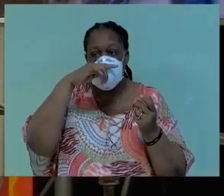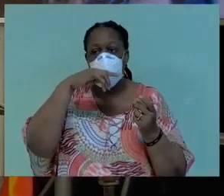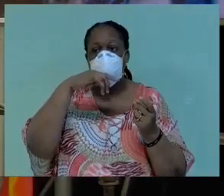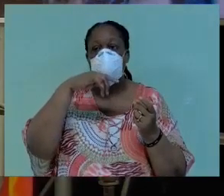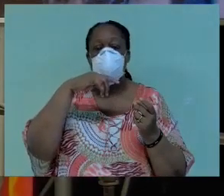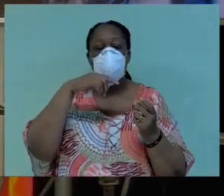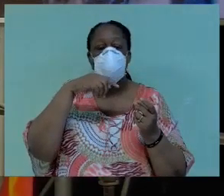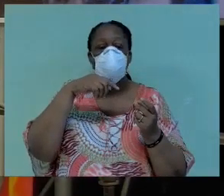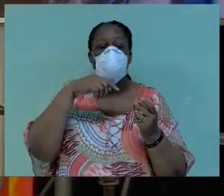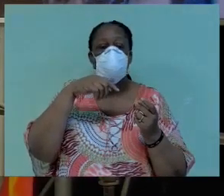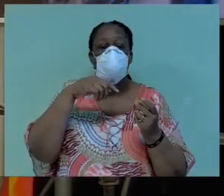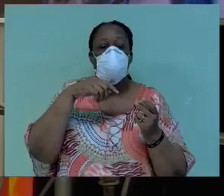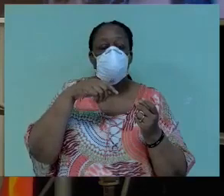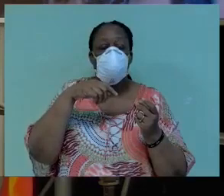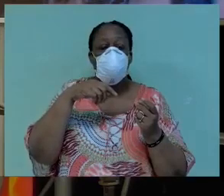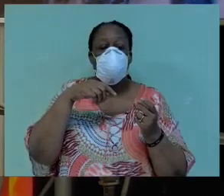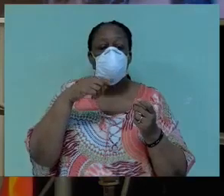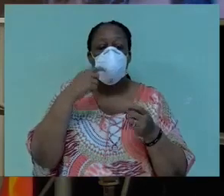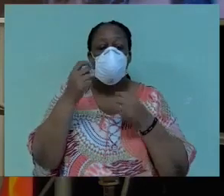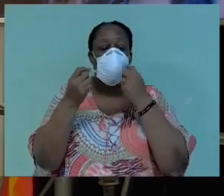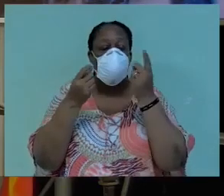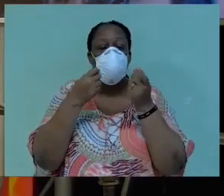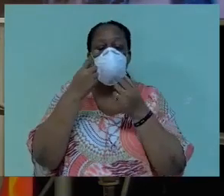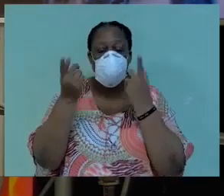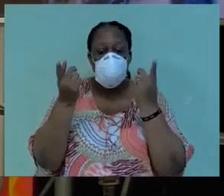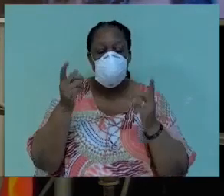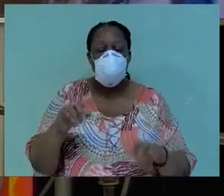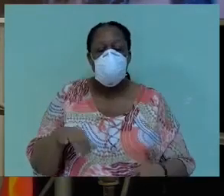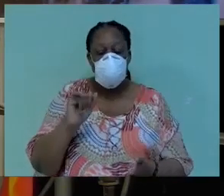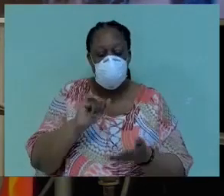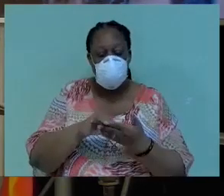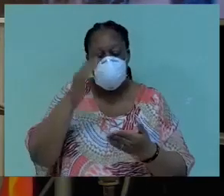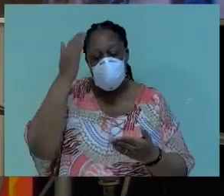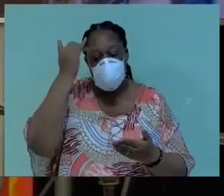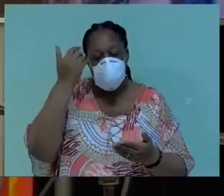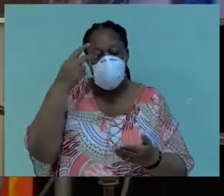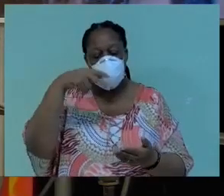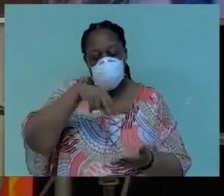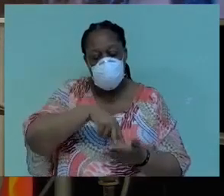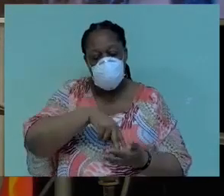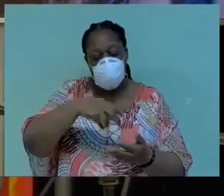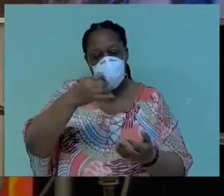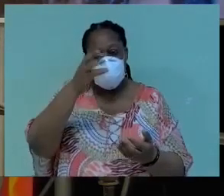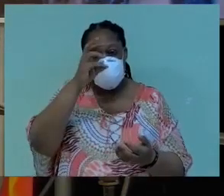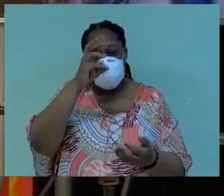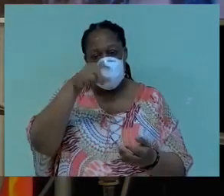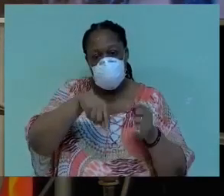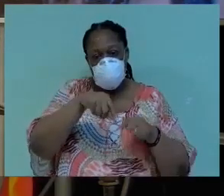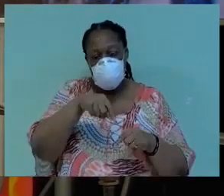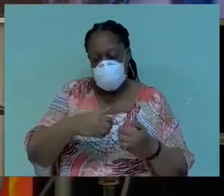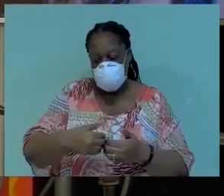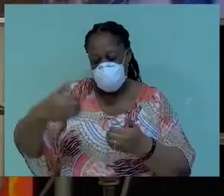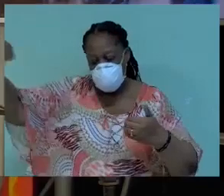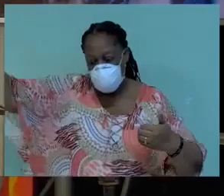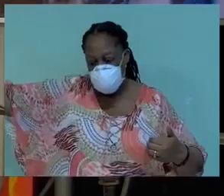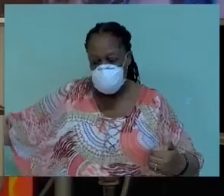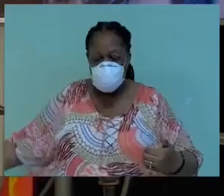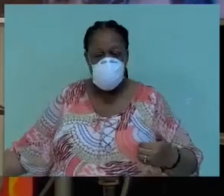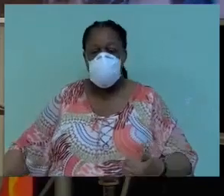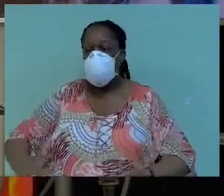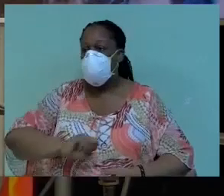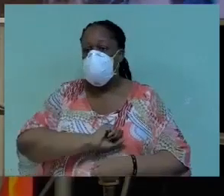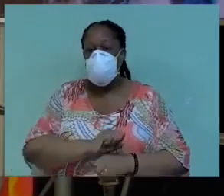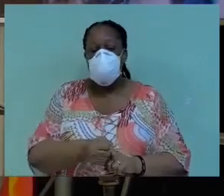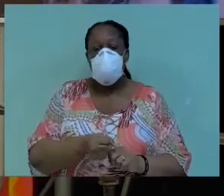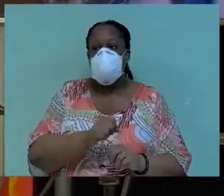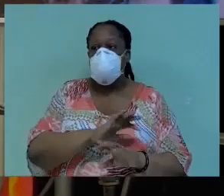the reasons why we say that you should stay at least 6 feet from someone so that you don't get these droplets going into your